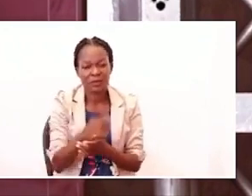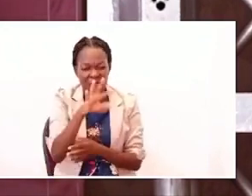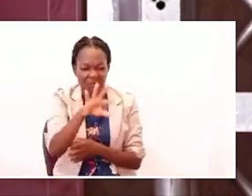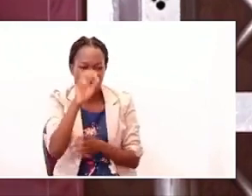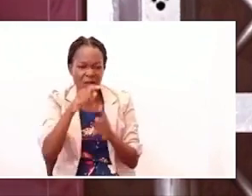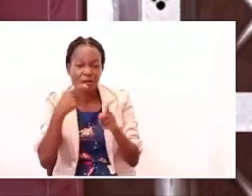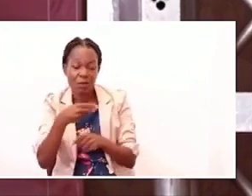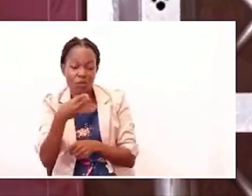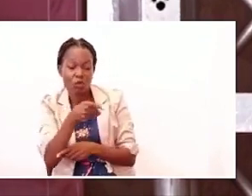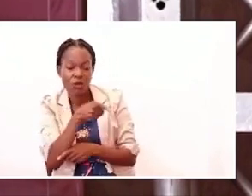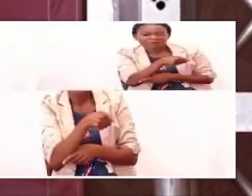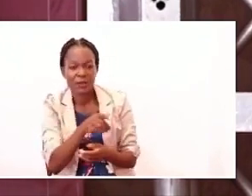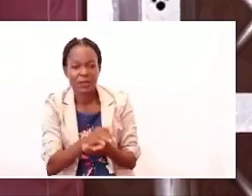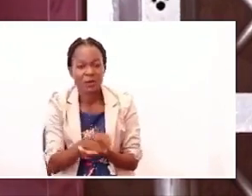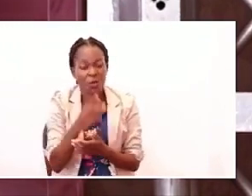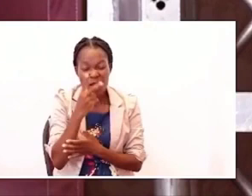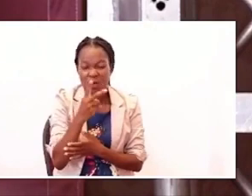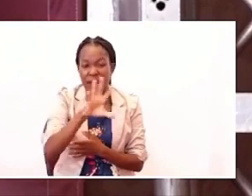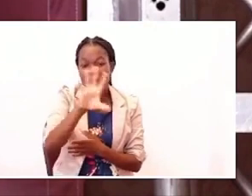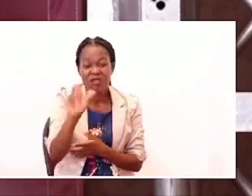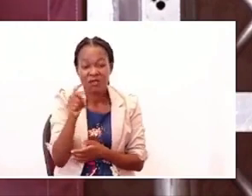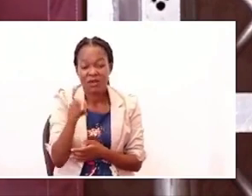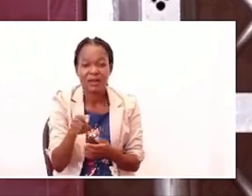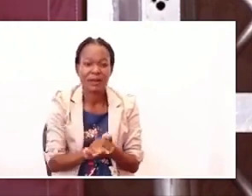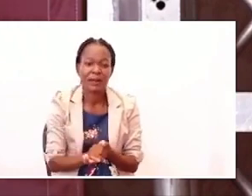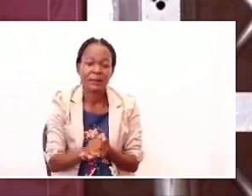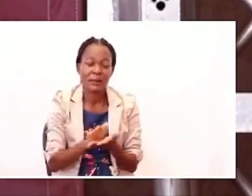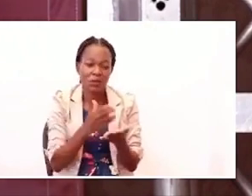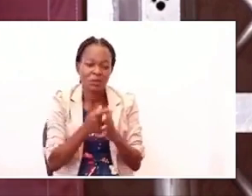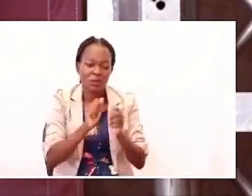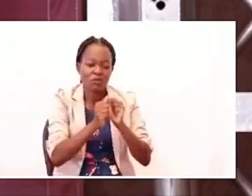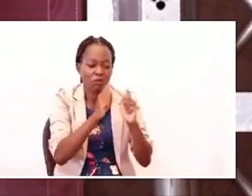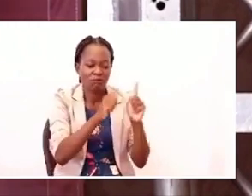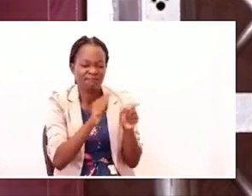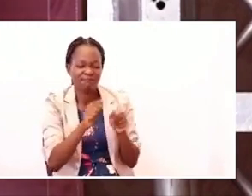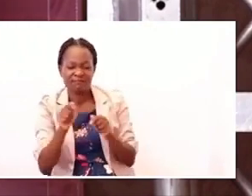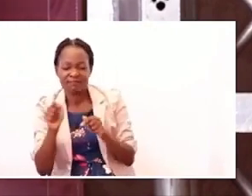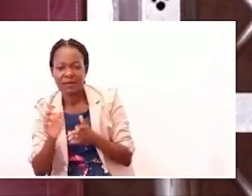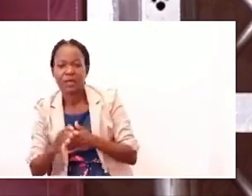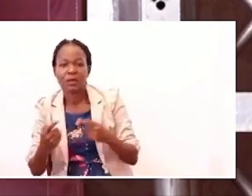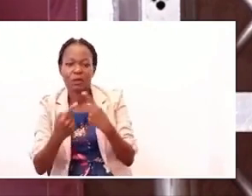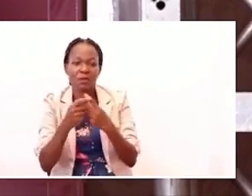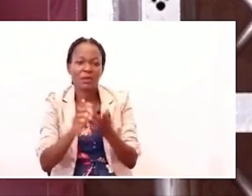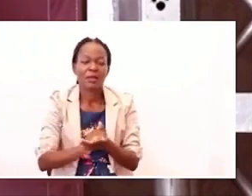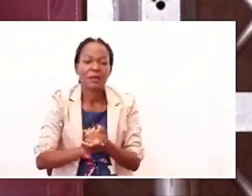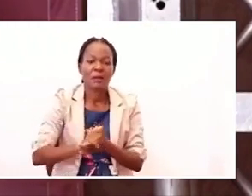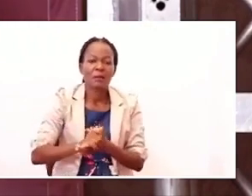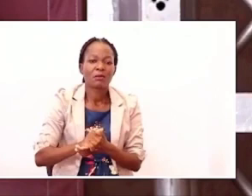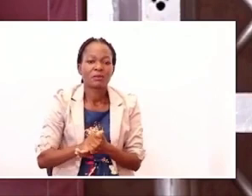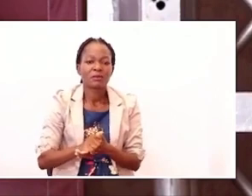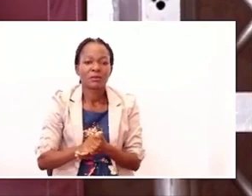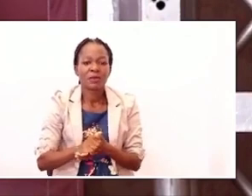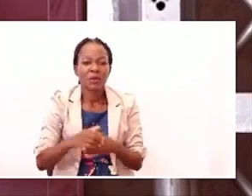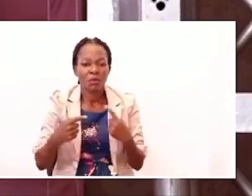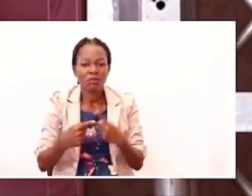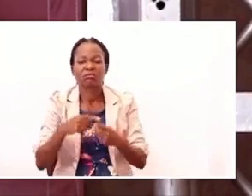drawn is that Africa, therefore, as a result, faces a persistent need for